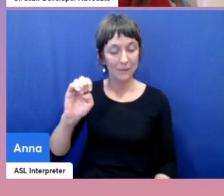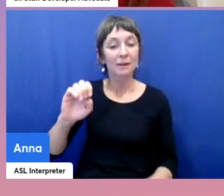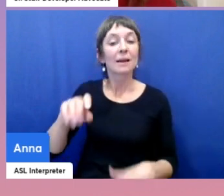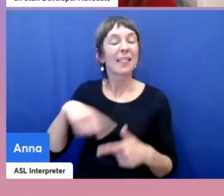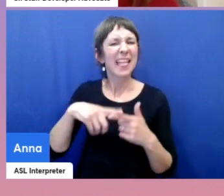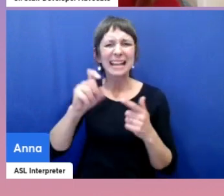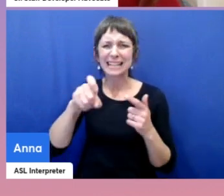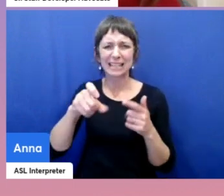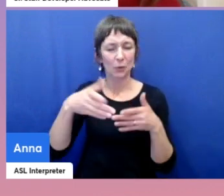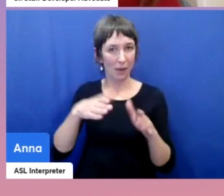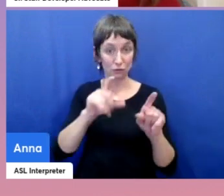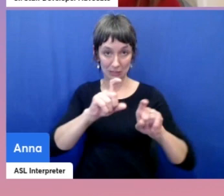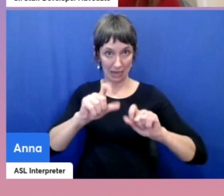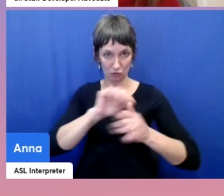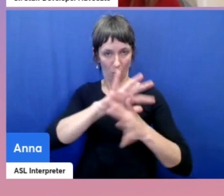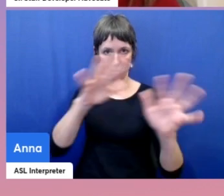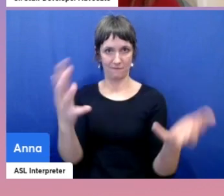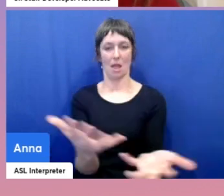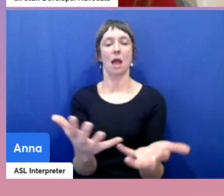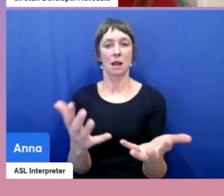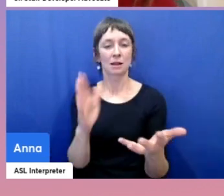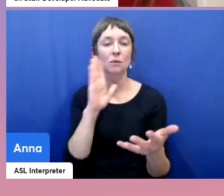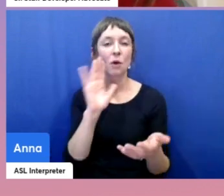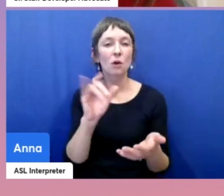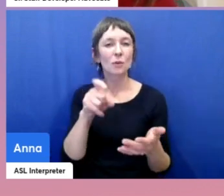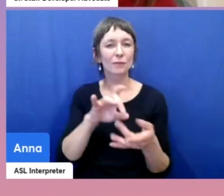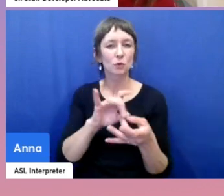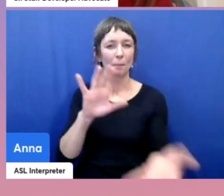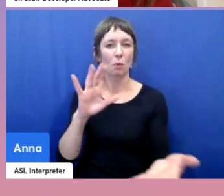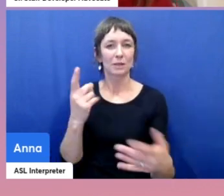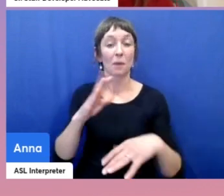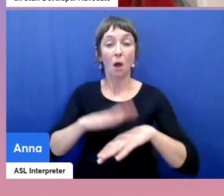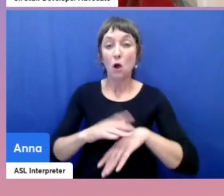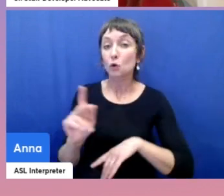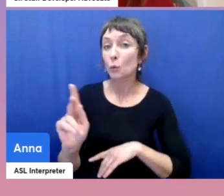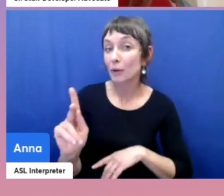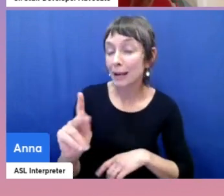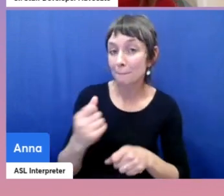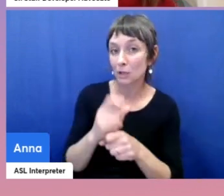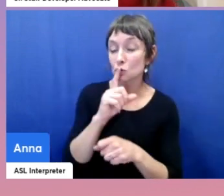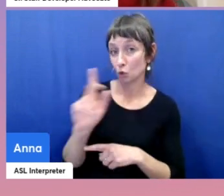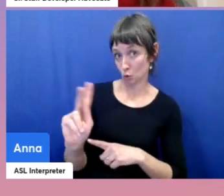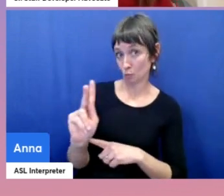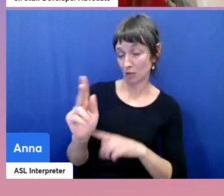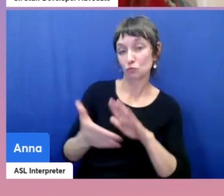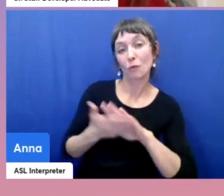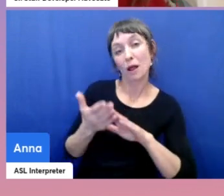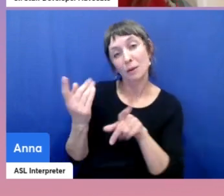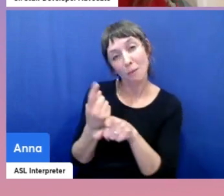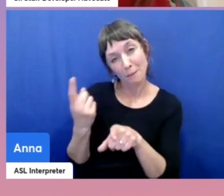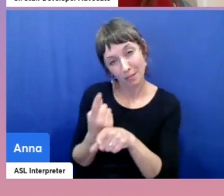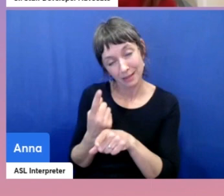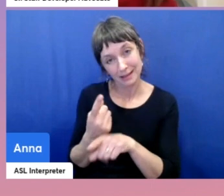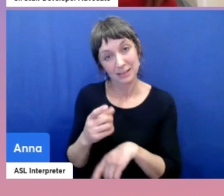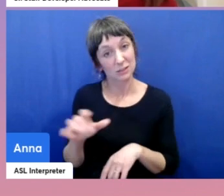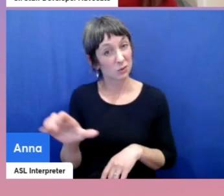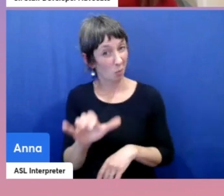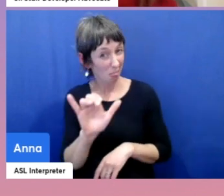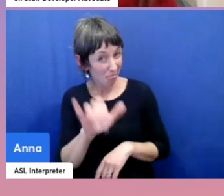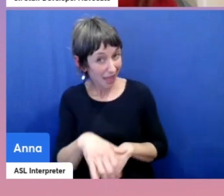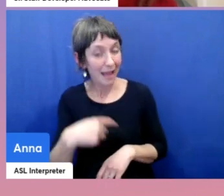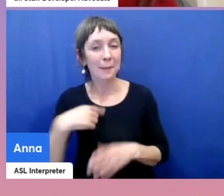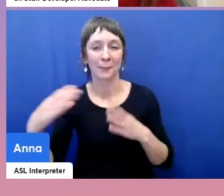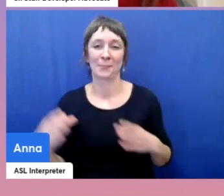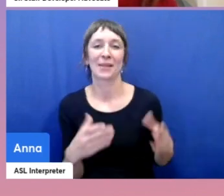this goodness. So I would also need to deploy something on Kubernetes to make sure that Kubernetes was running properly. And to do this, I planned